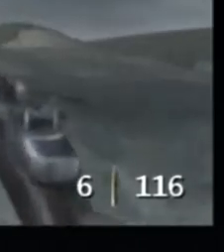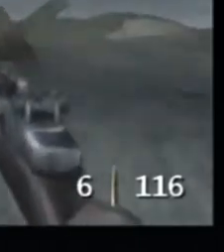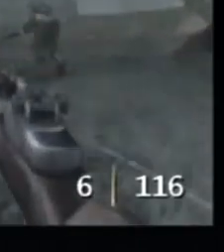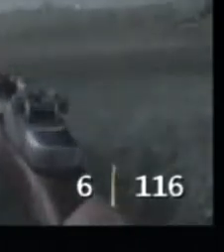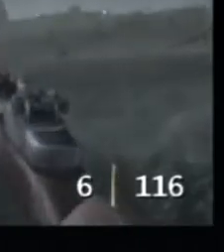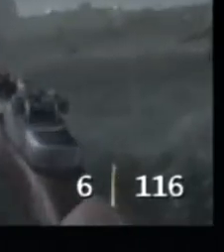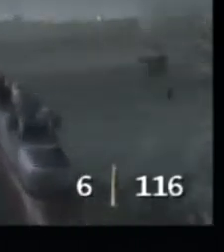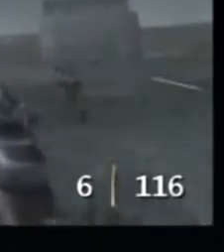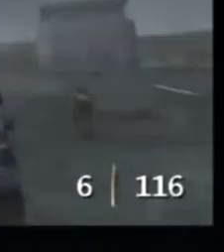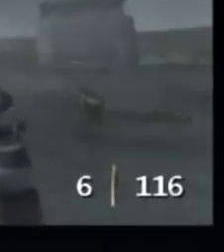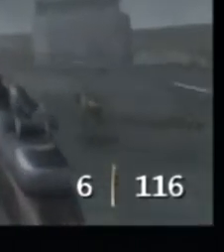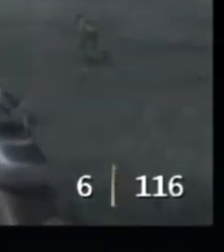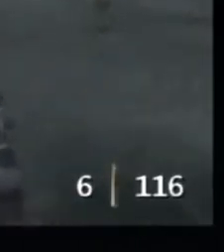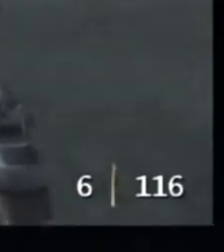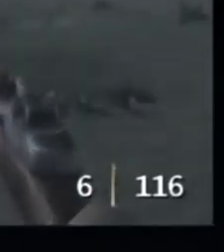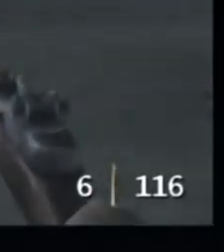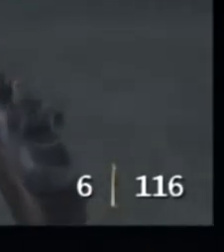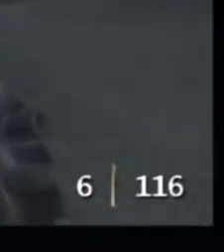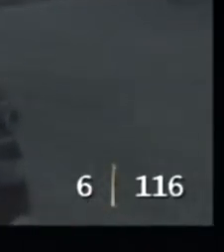goes. Hope he makes it.